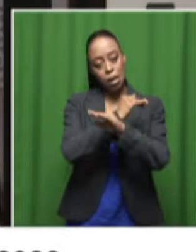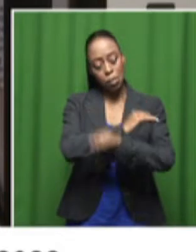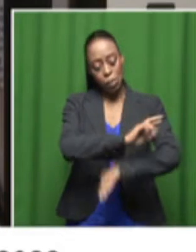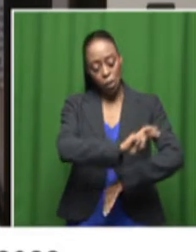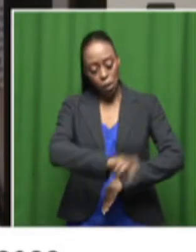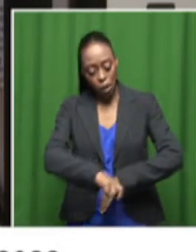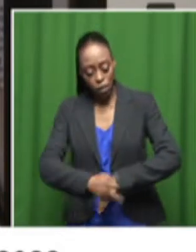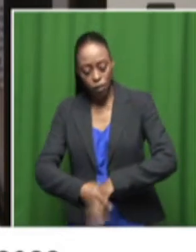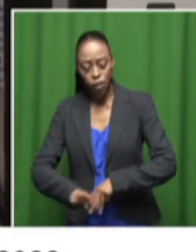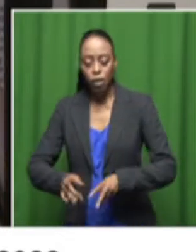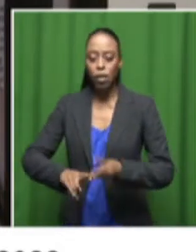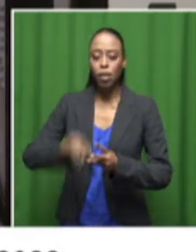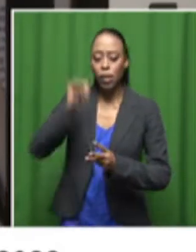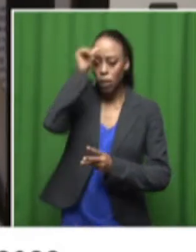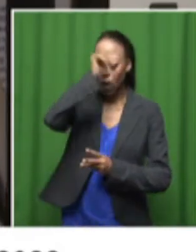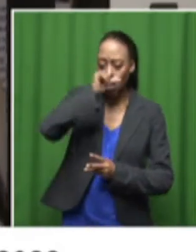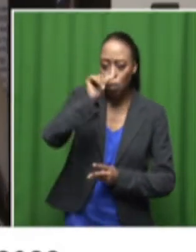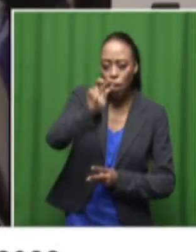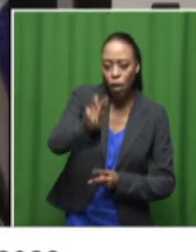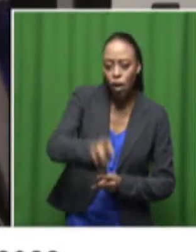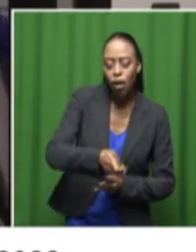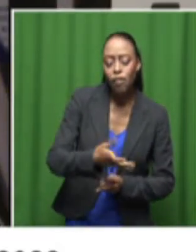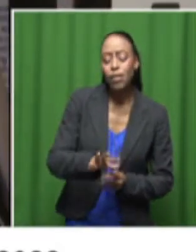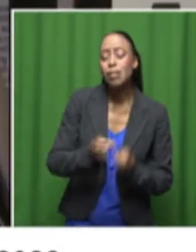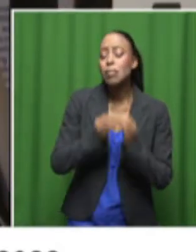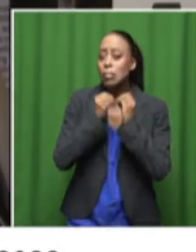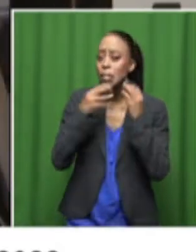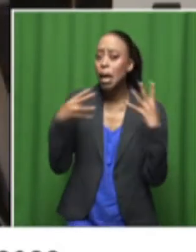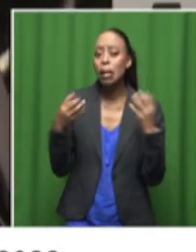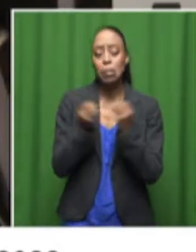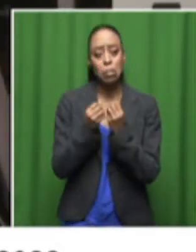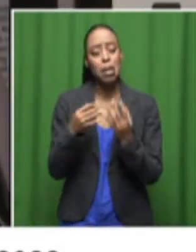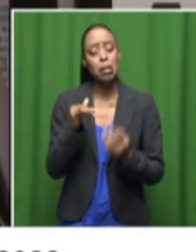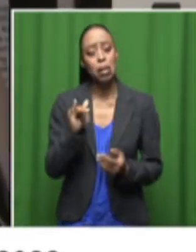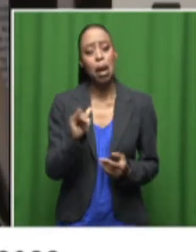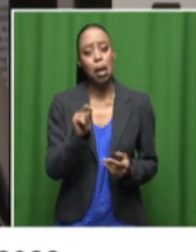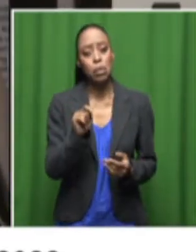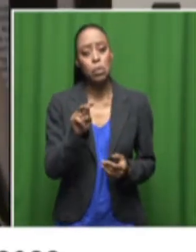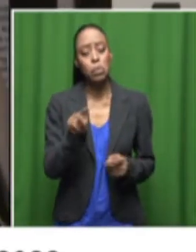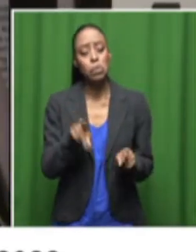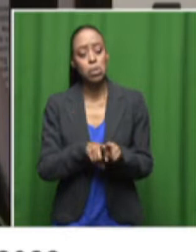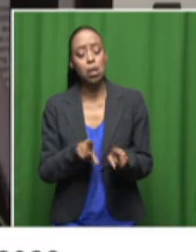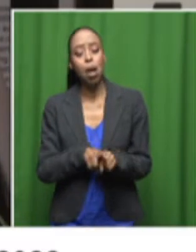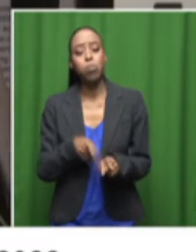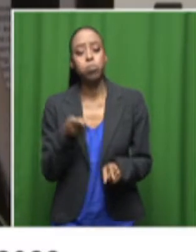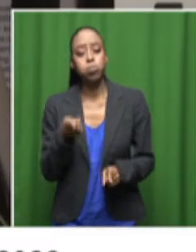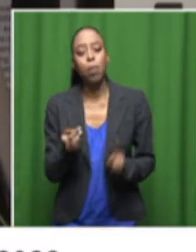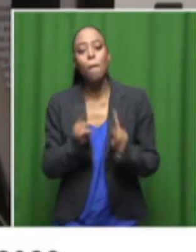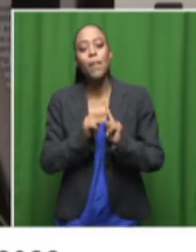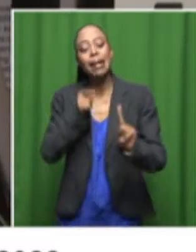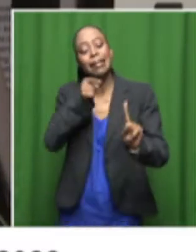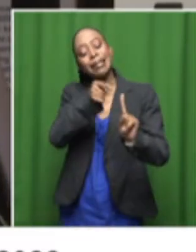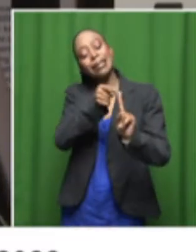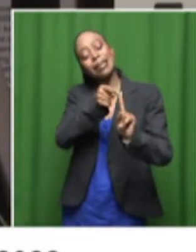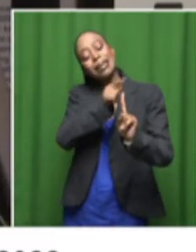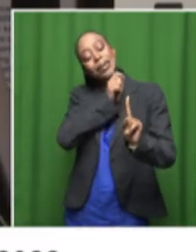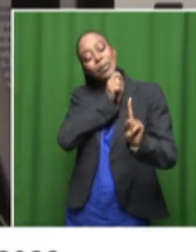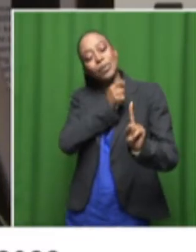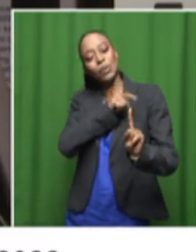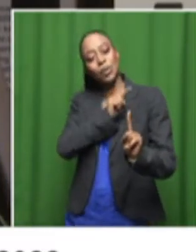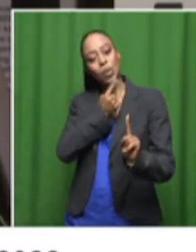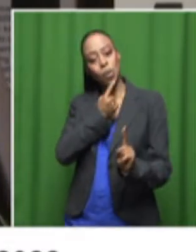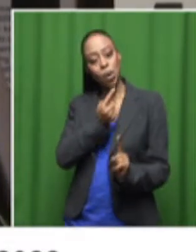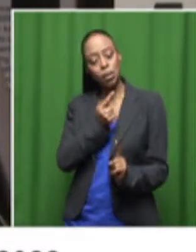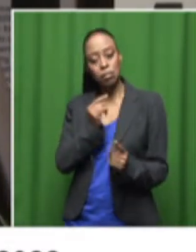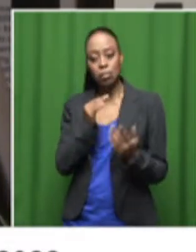also had Ethiopia, so we have quite a lot. We have ITU who was also here, but the objective was to really say that how do we